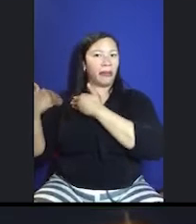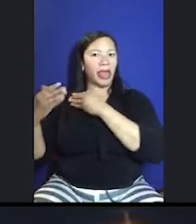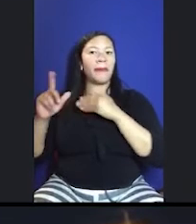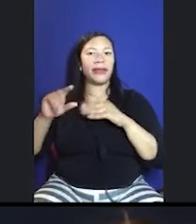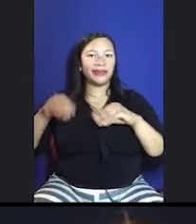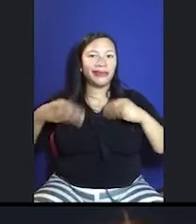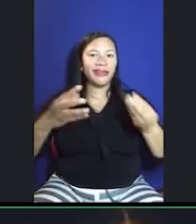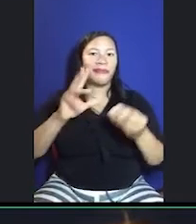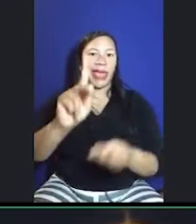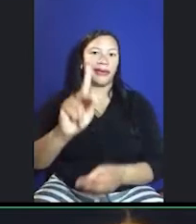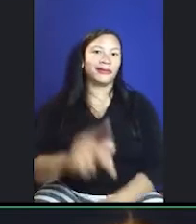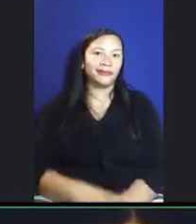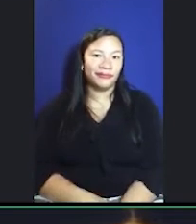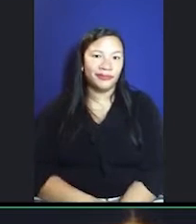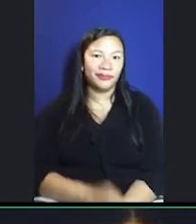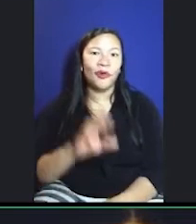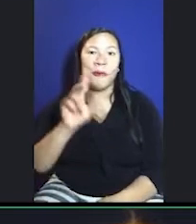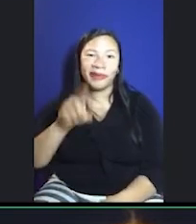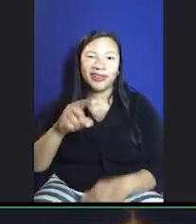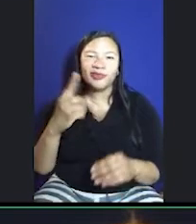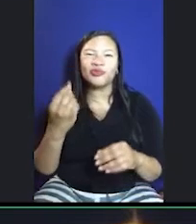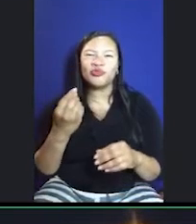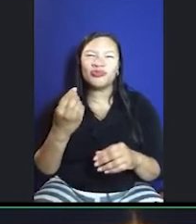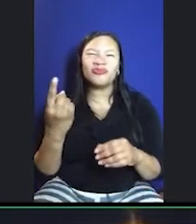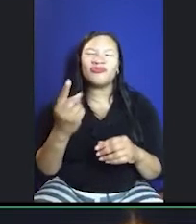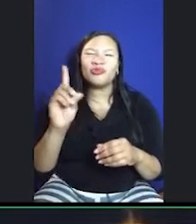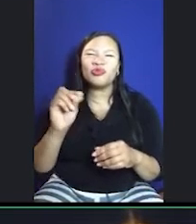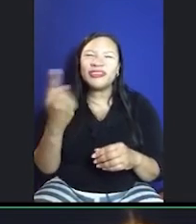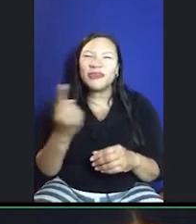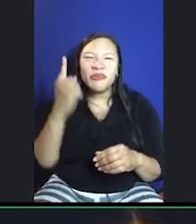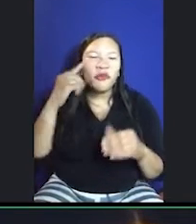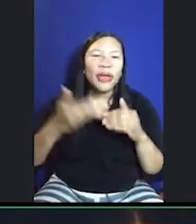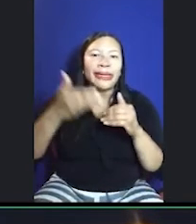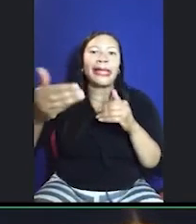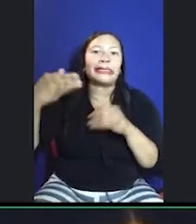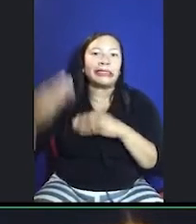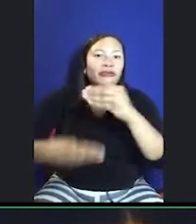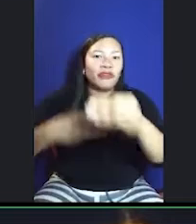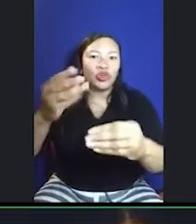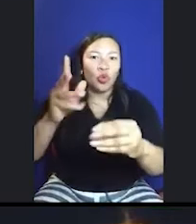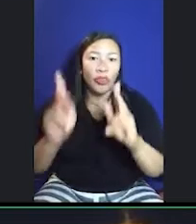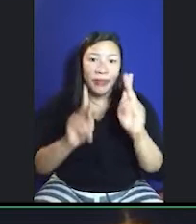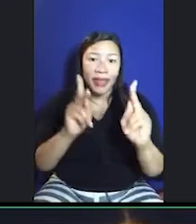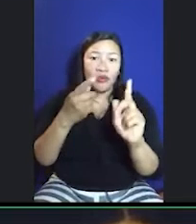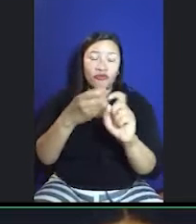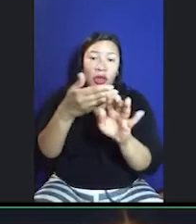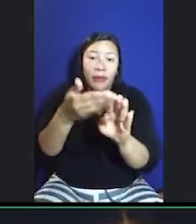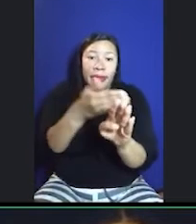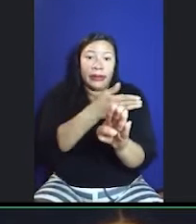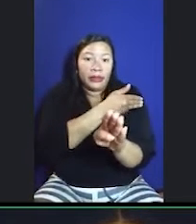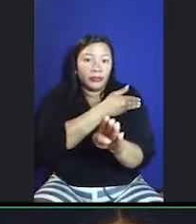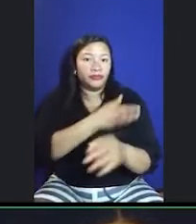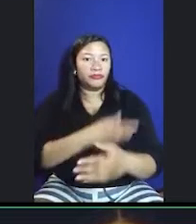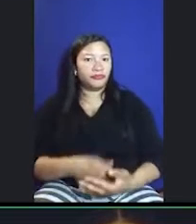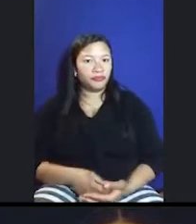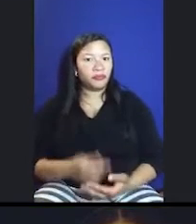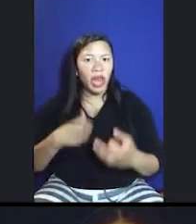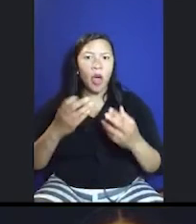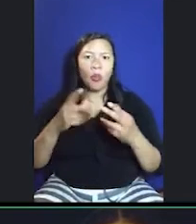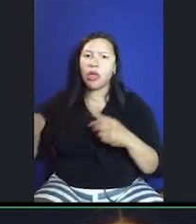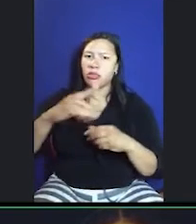to do something for the next generation or the people coming up even behind me. I want them to be